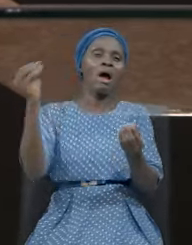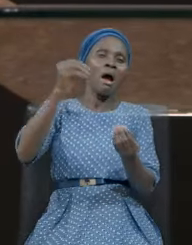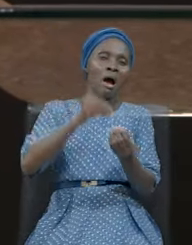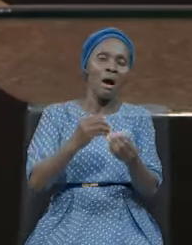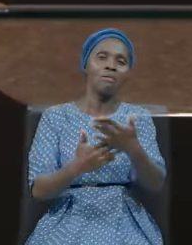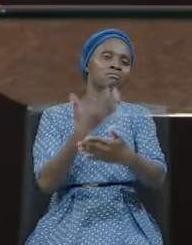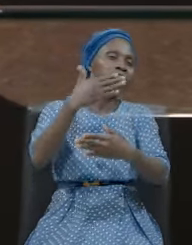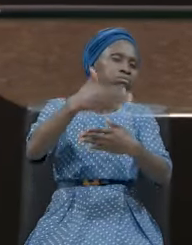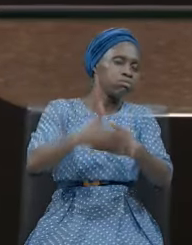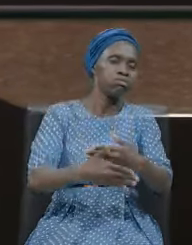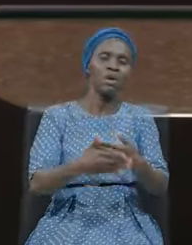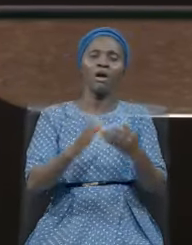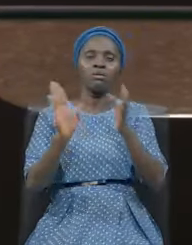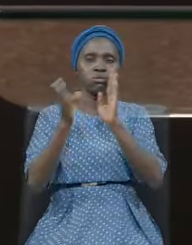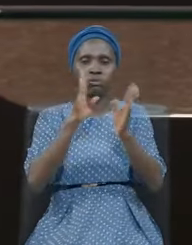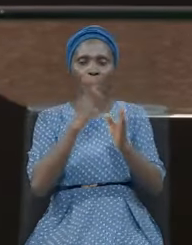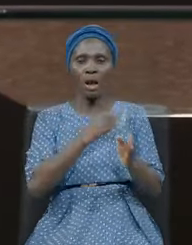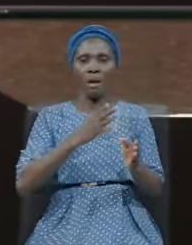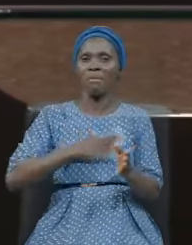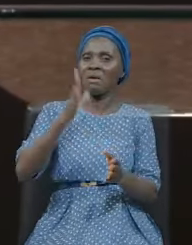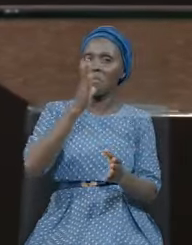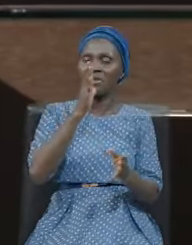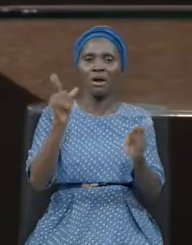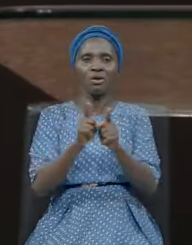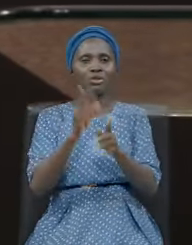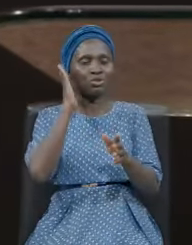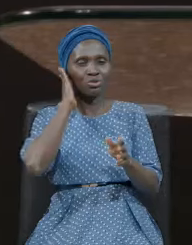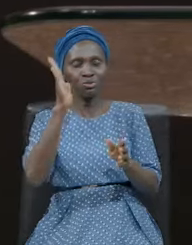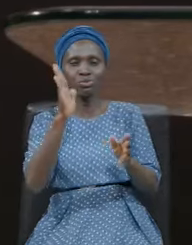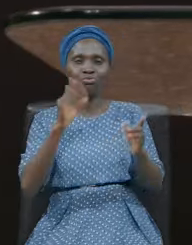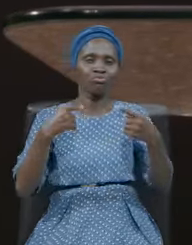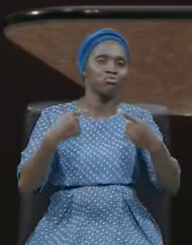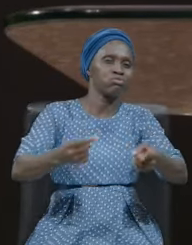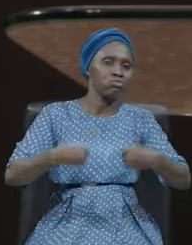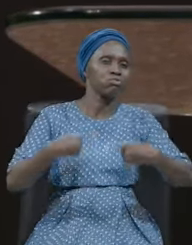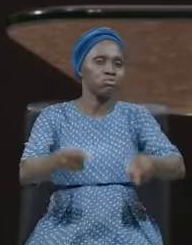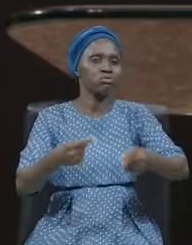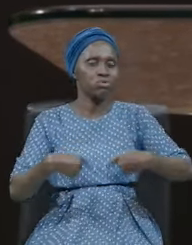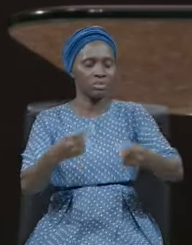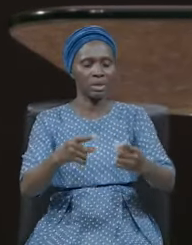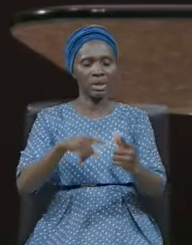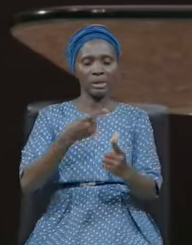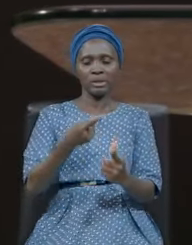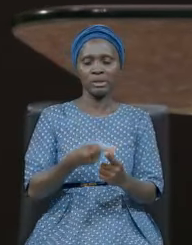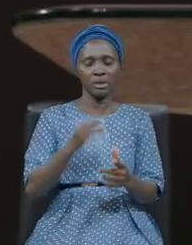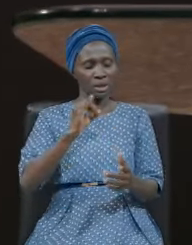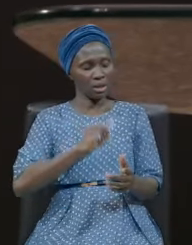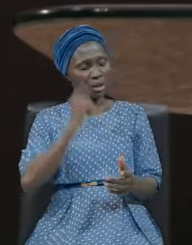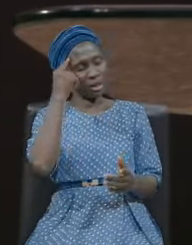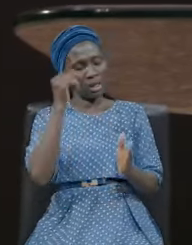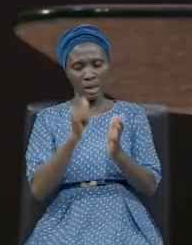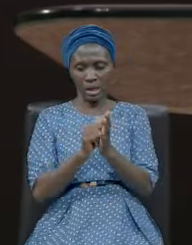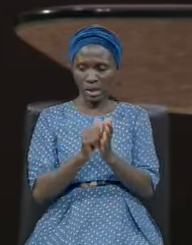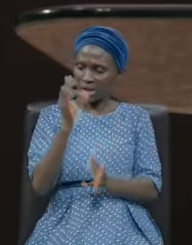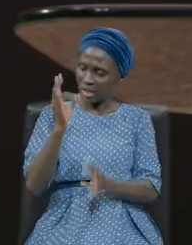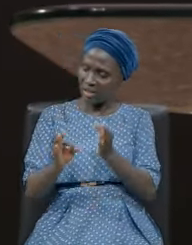she replied, and I said, if marriage is like this, I will not have a marriage like this. I wasn't